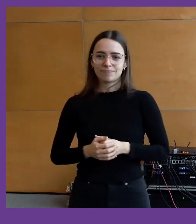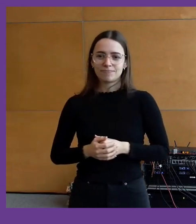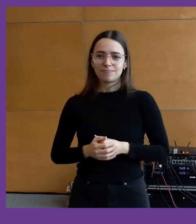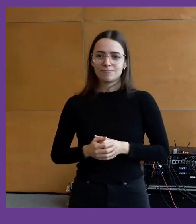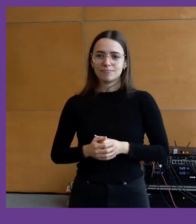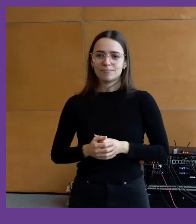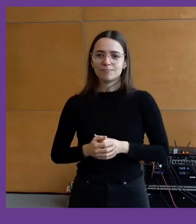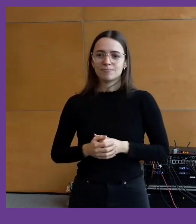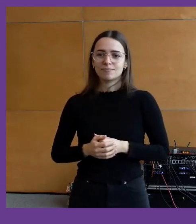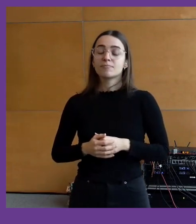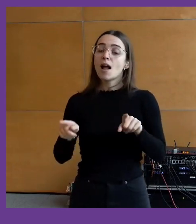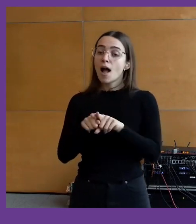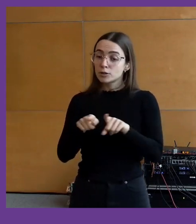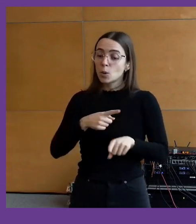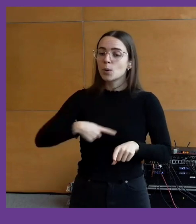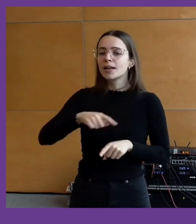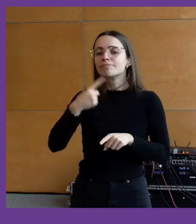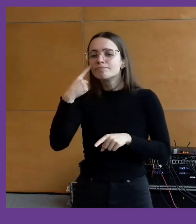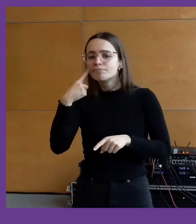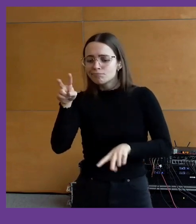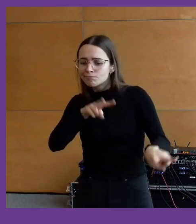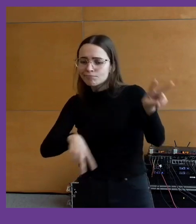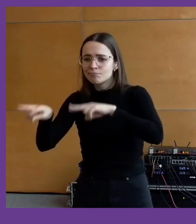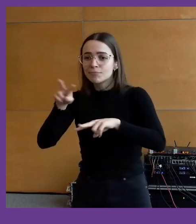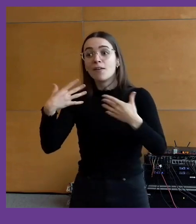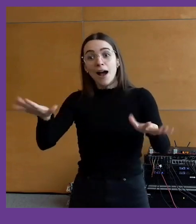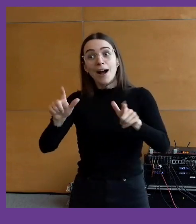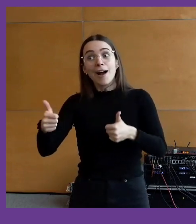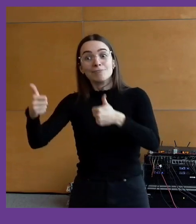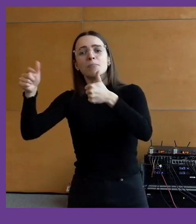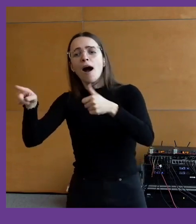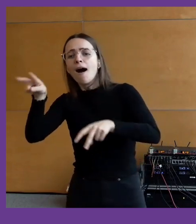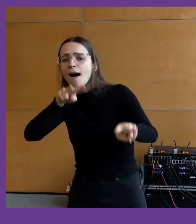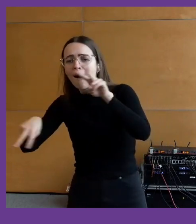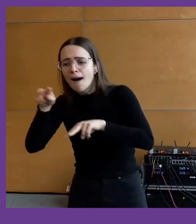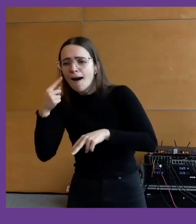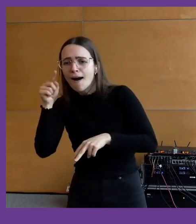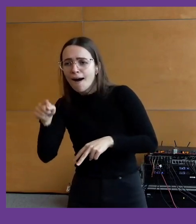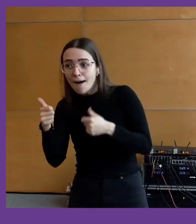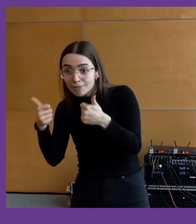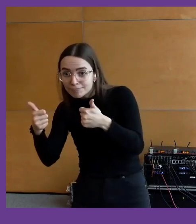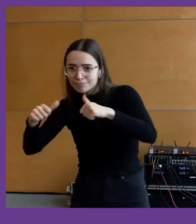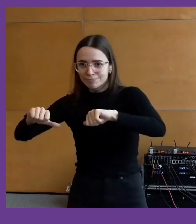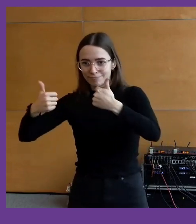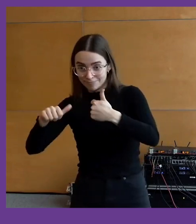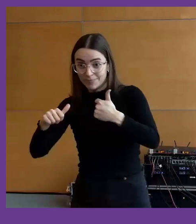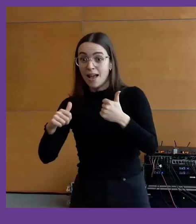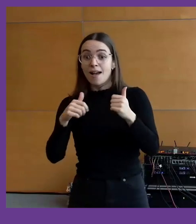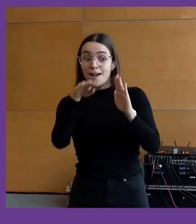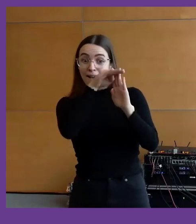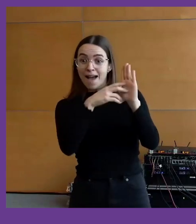is also in this. Accessible tourism is an issue to